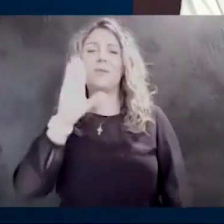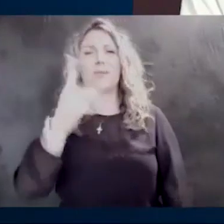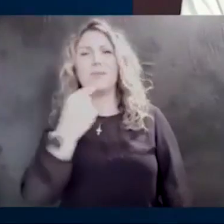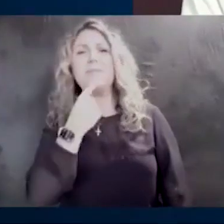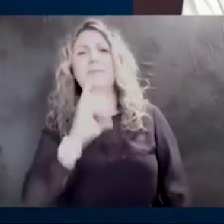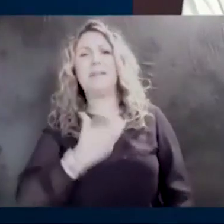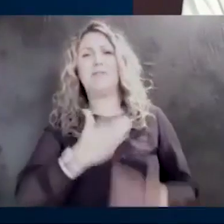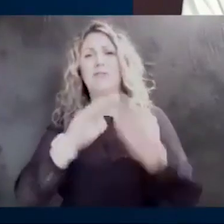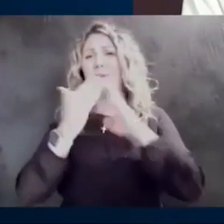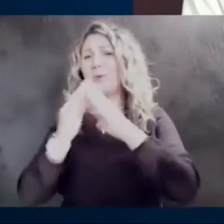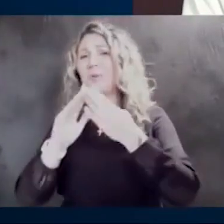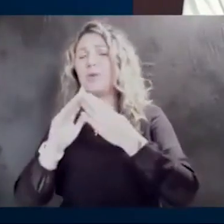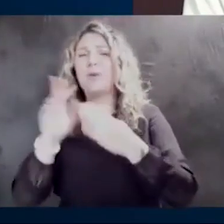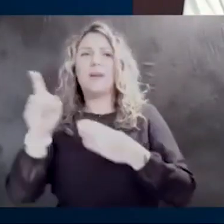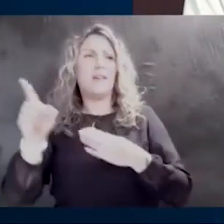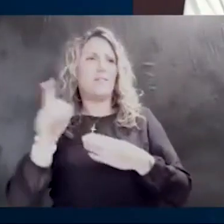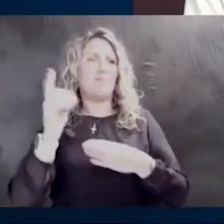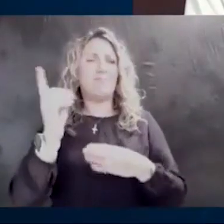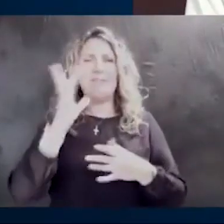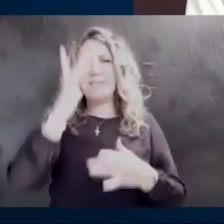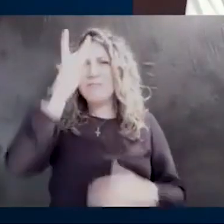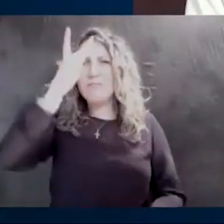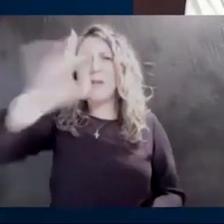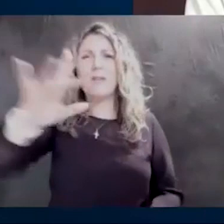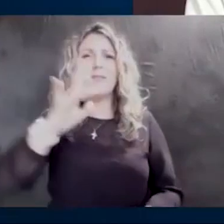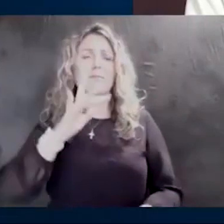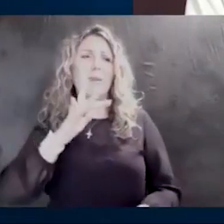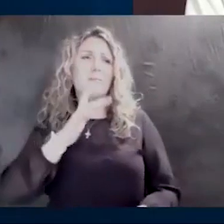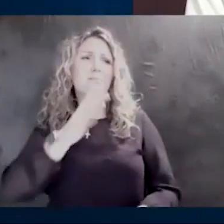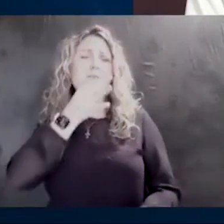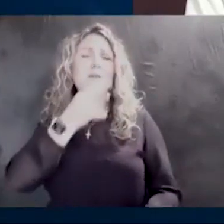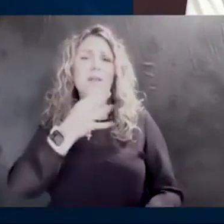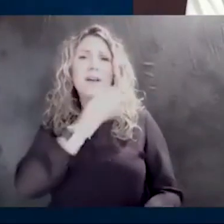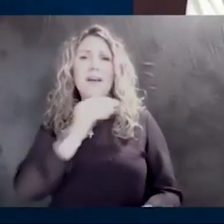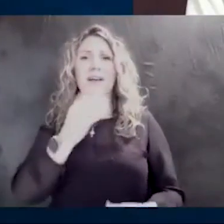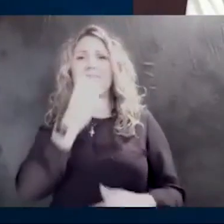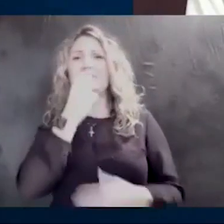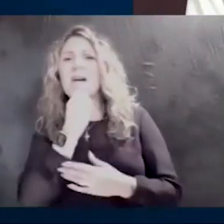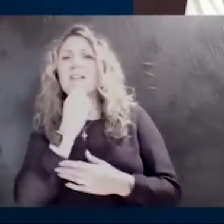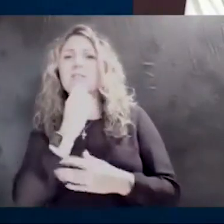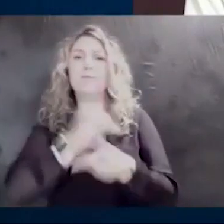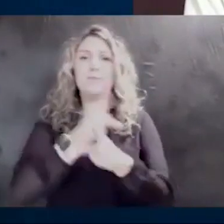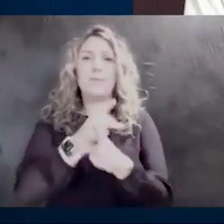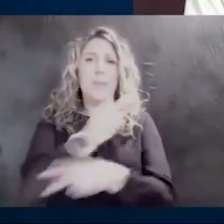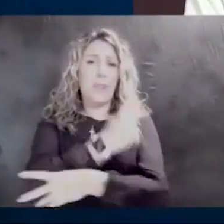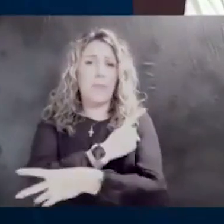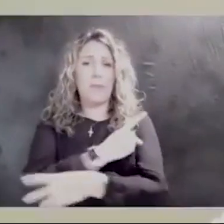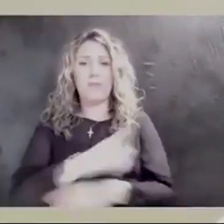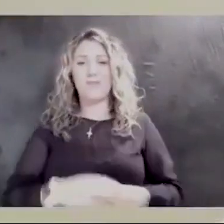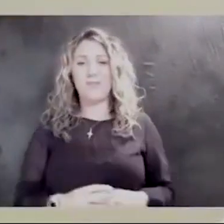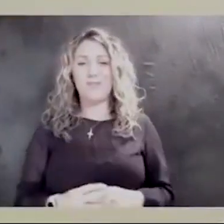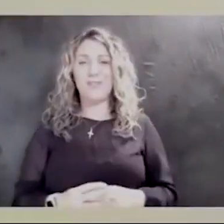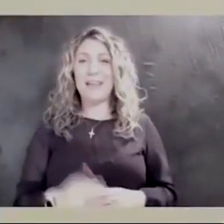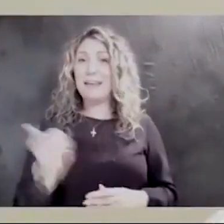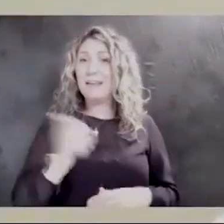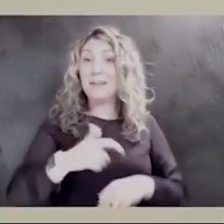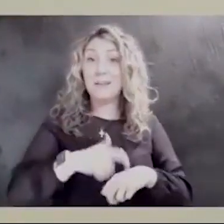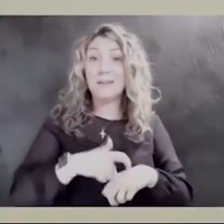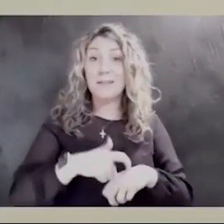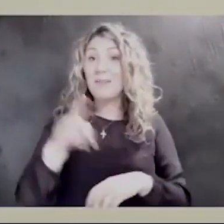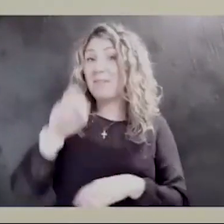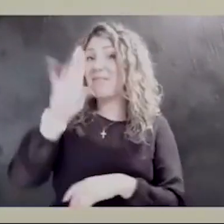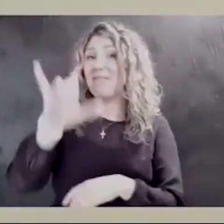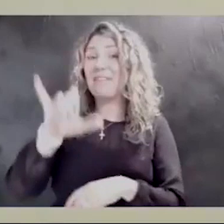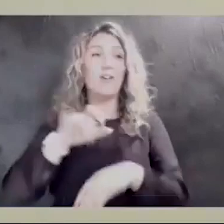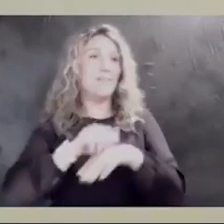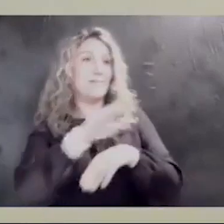steady hand, his intelligence, his compassion, his ability to do a great job of taking care of patients. And anytime Larry sent a patient over here and I would see them, I'd be